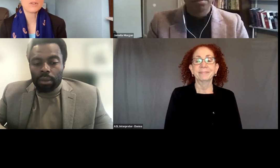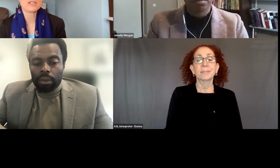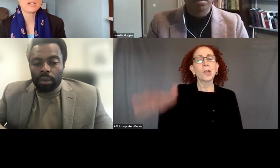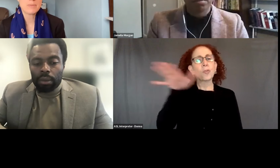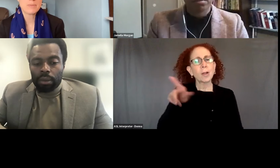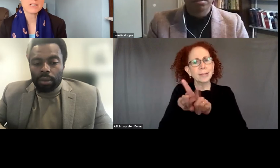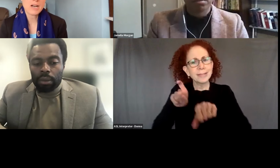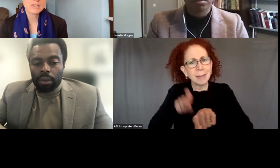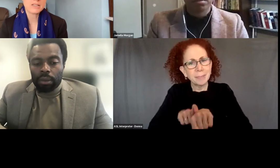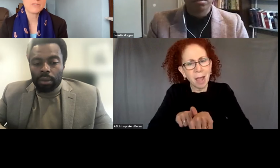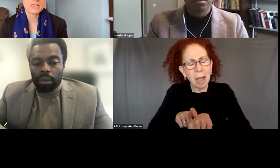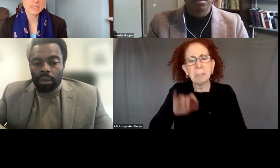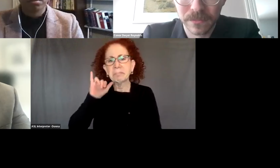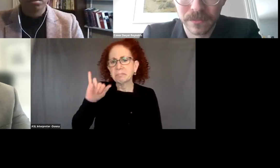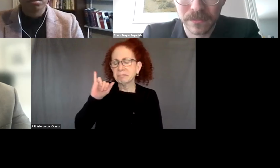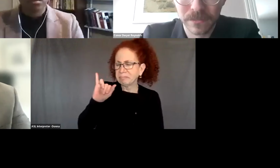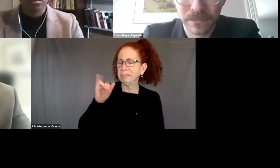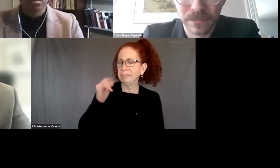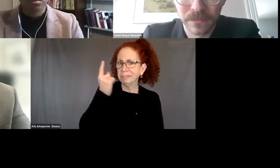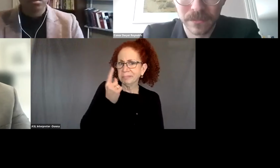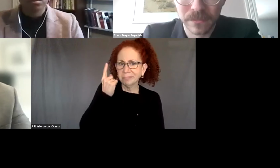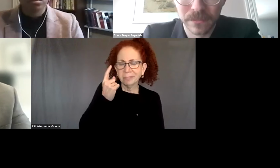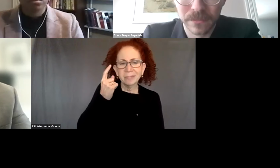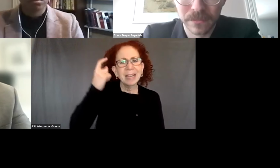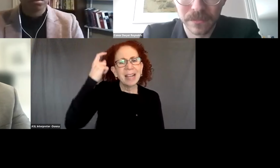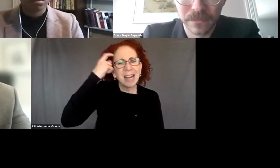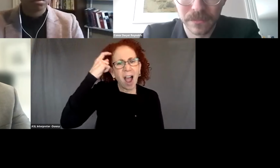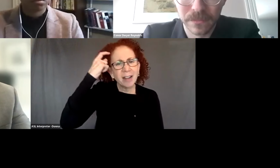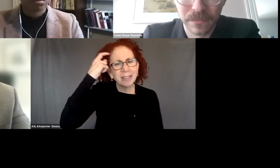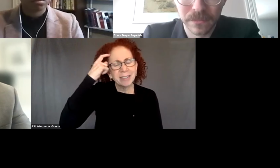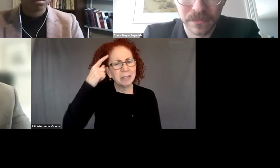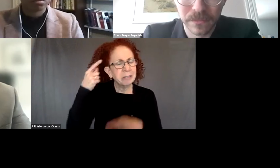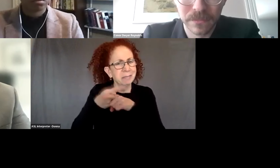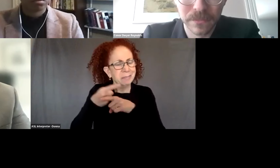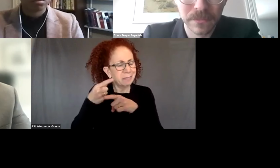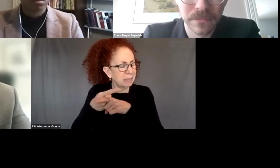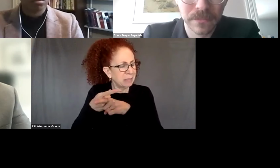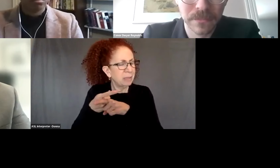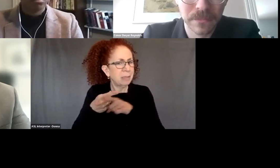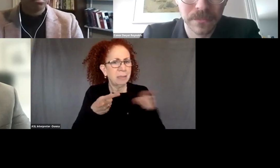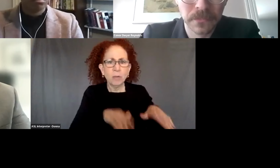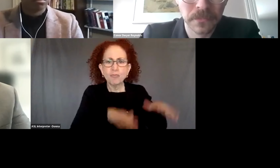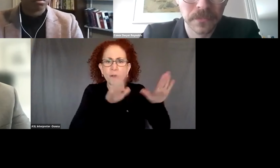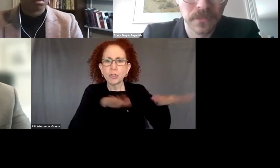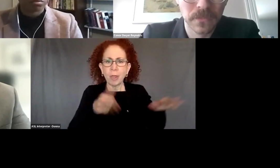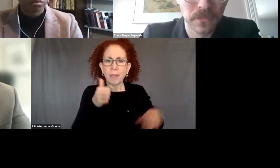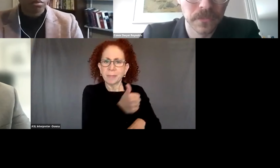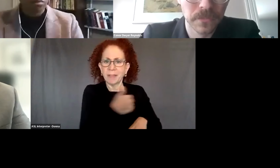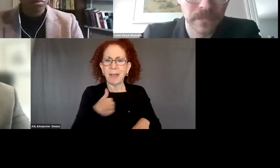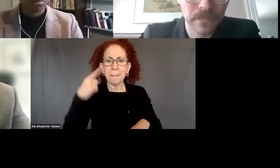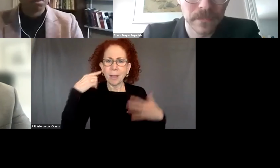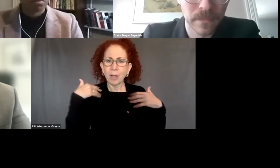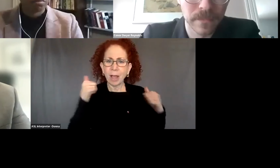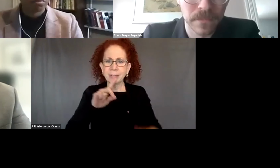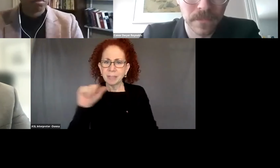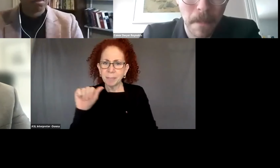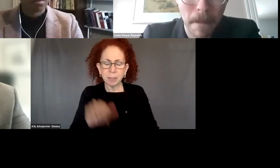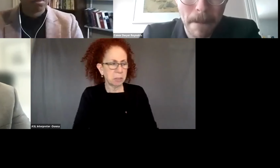was confronted by the cognitive dissonance of raising children with mental health disabilities and other types